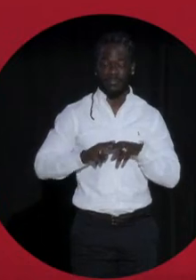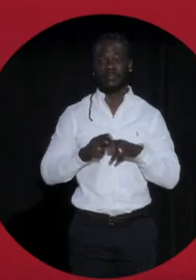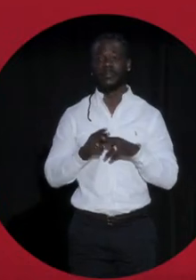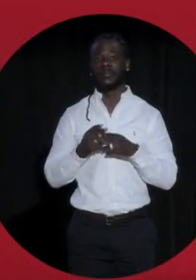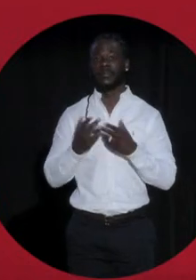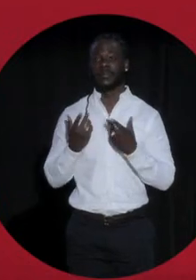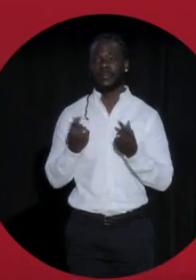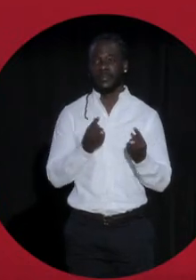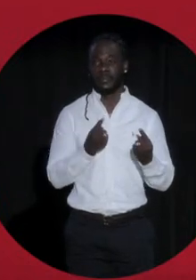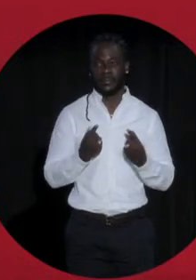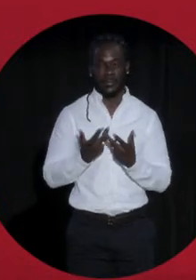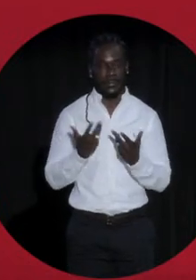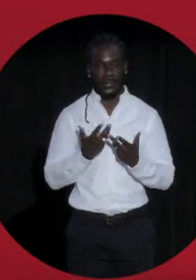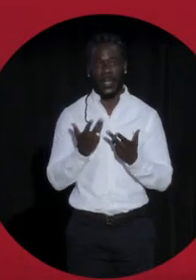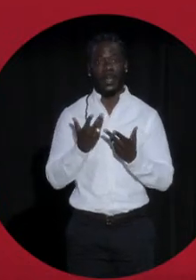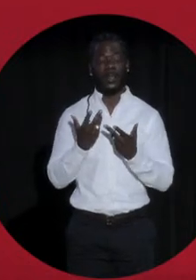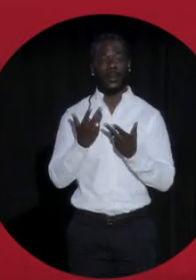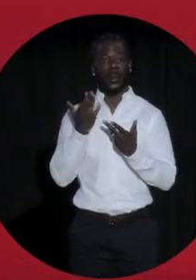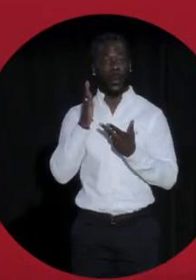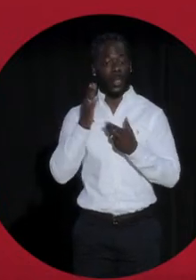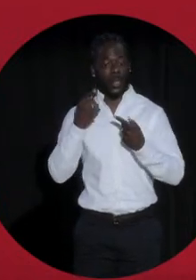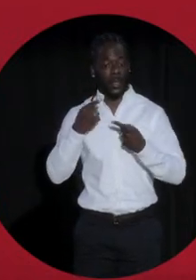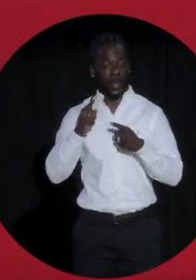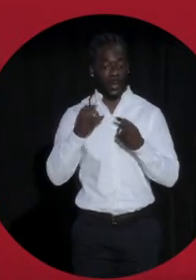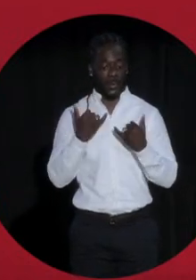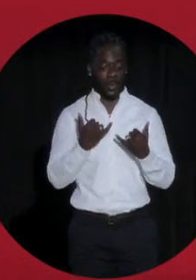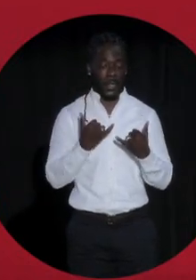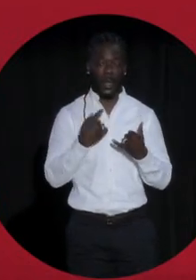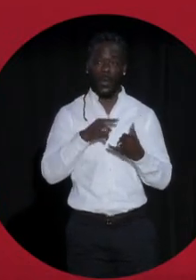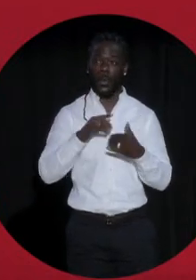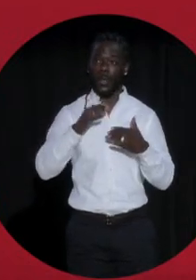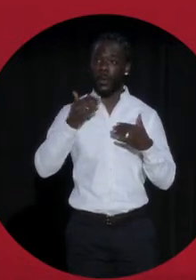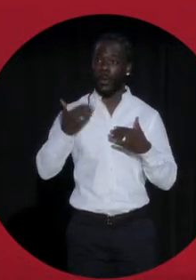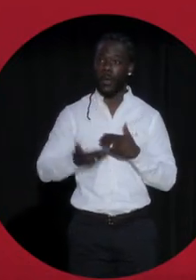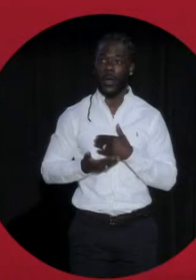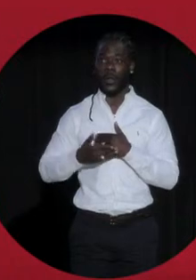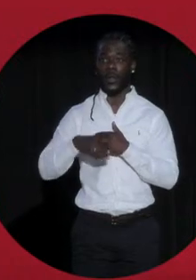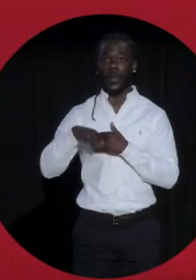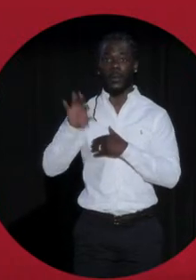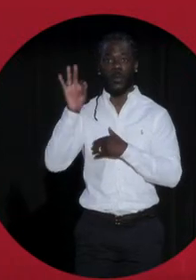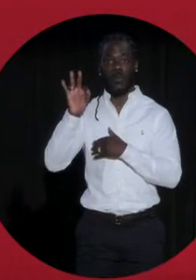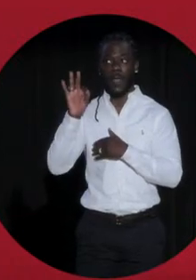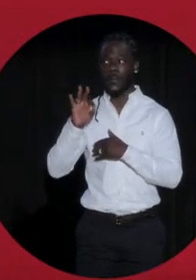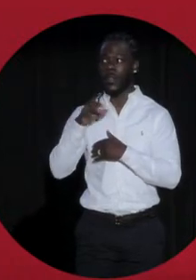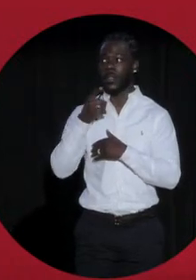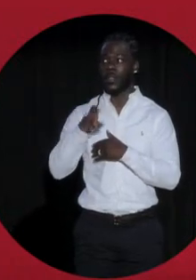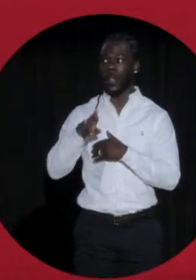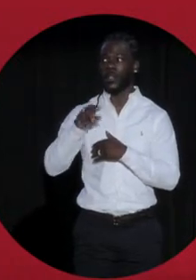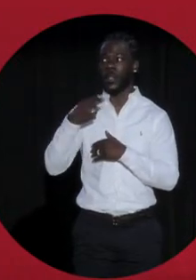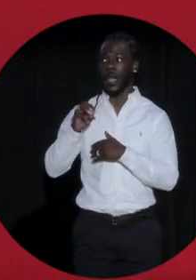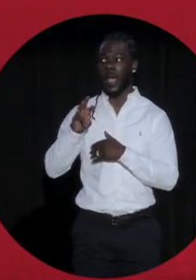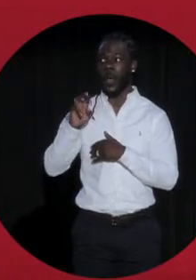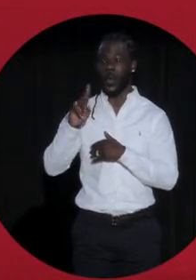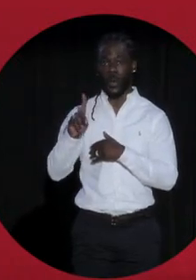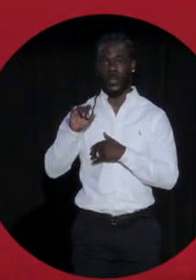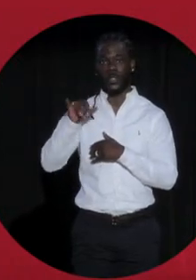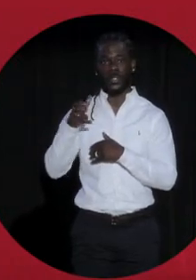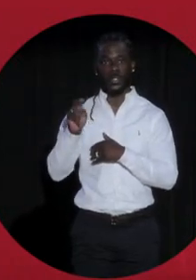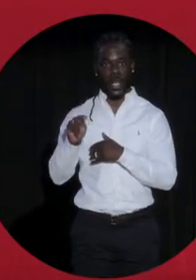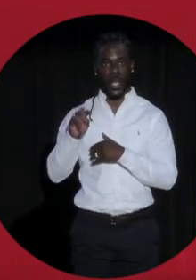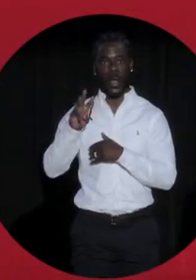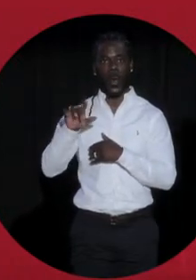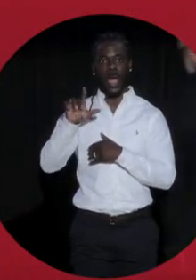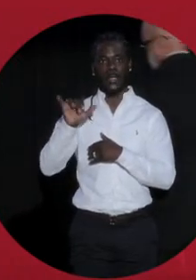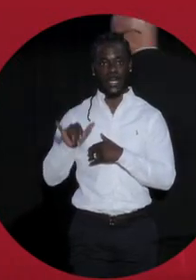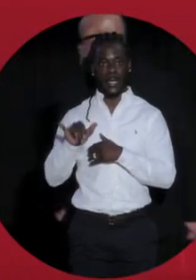do is announce at this time, we welcome Reverend Dr. Howard John Wesley of Alfred